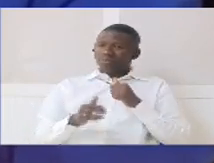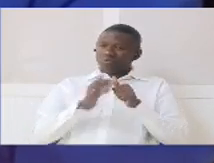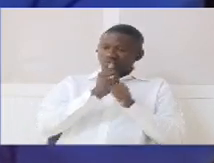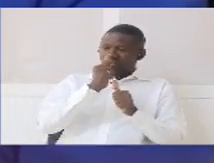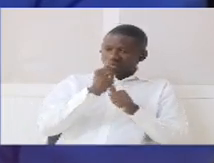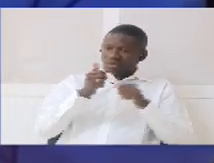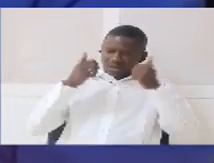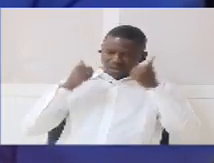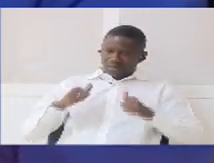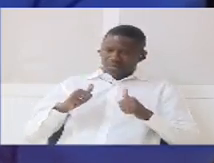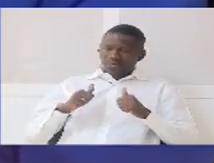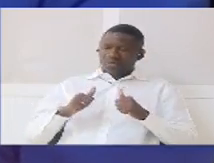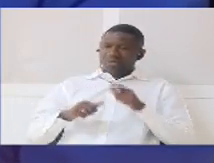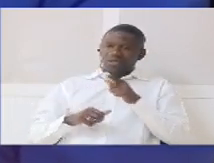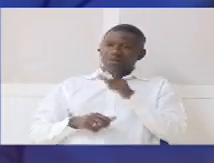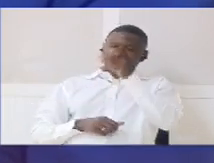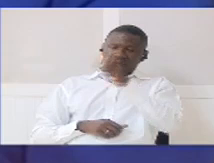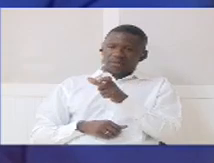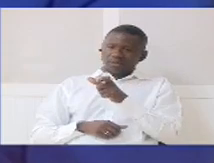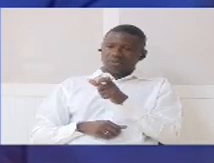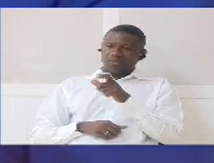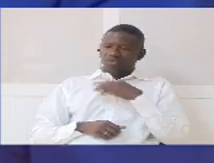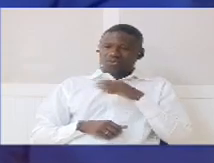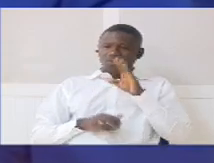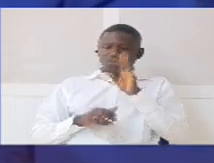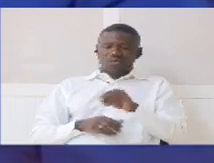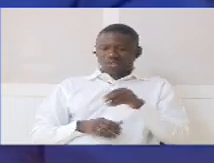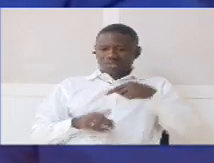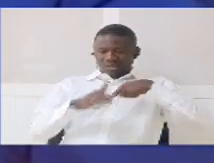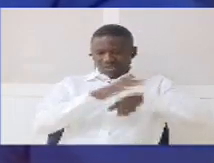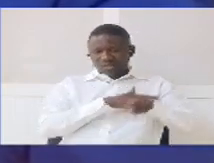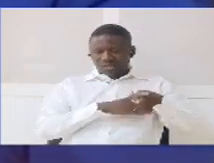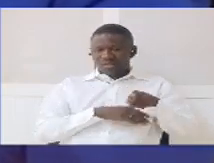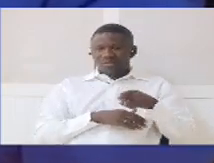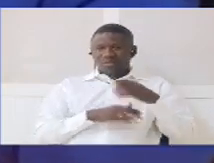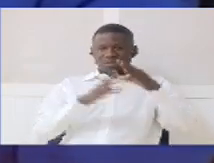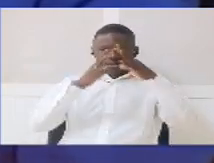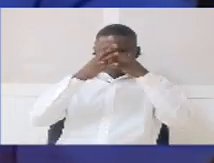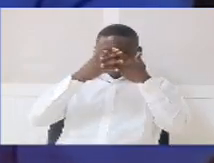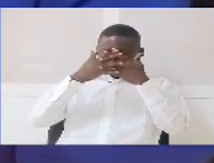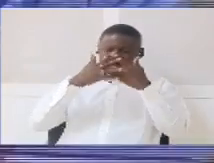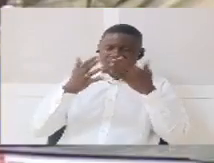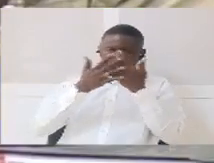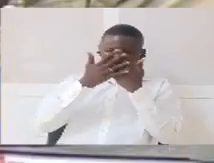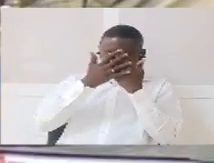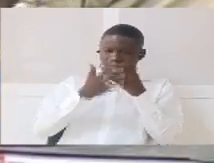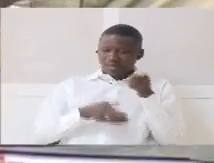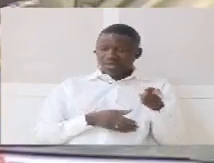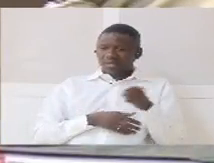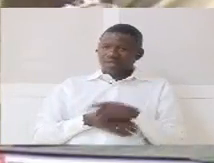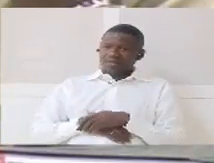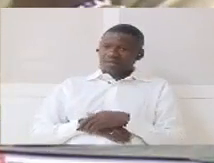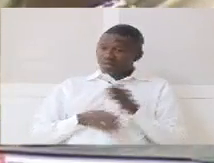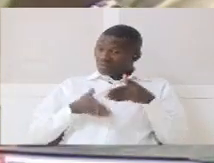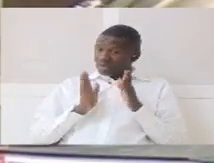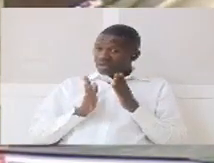the inmates should actually do it in the shell? Ako, why are